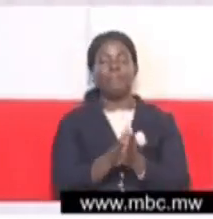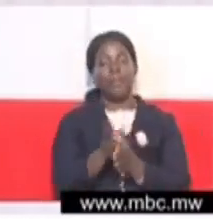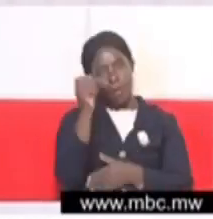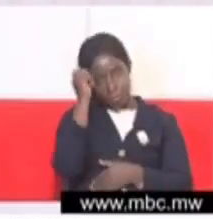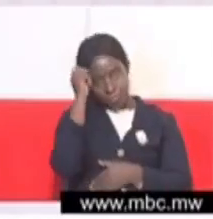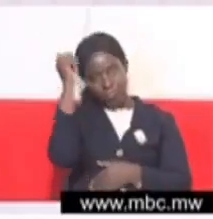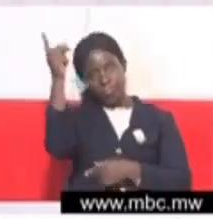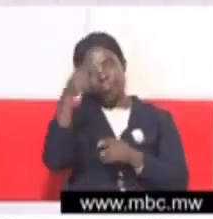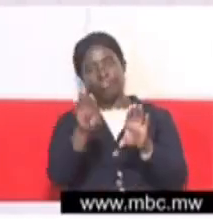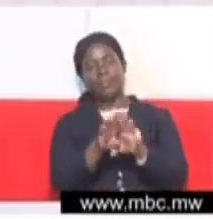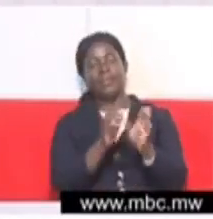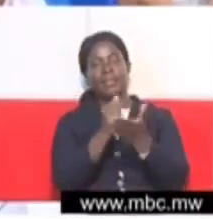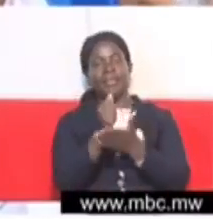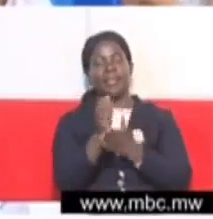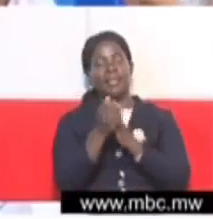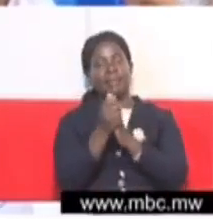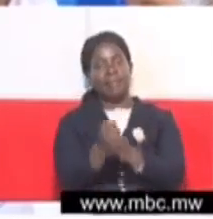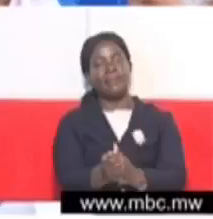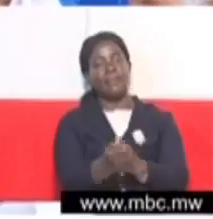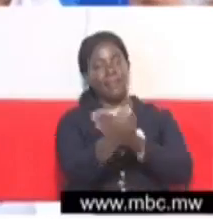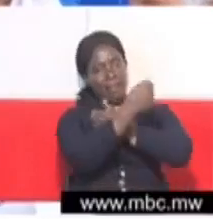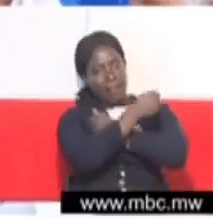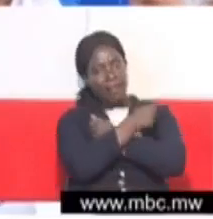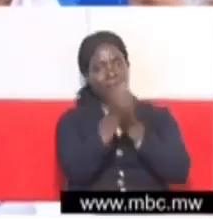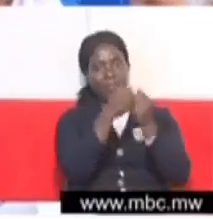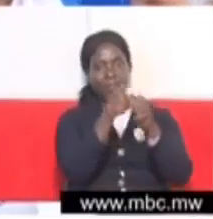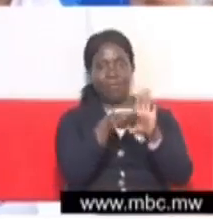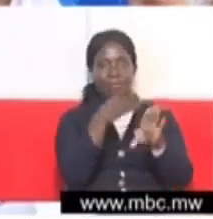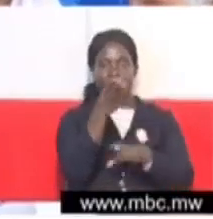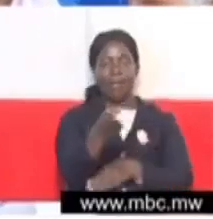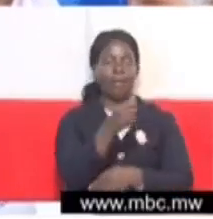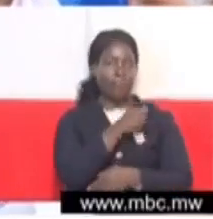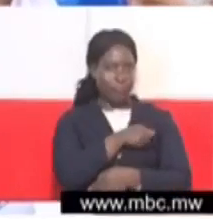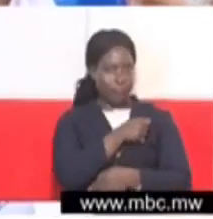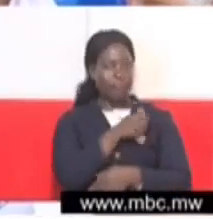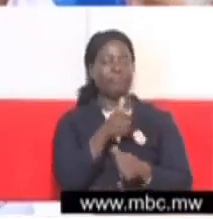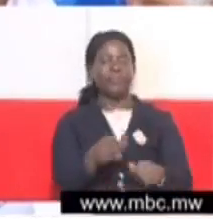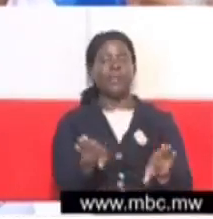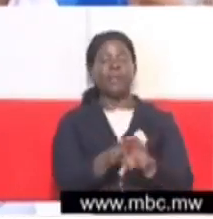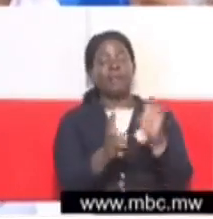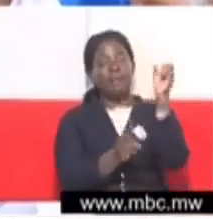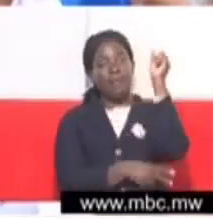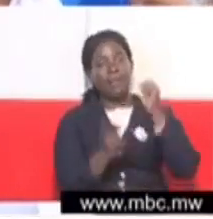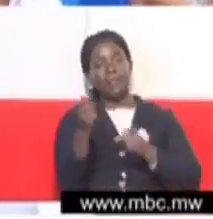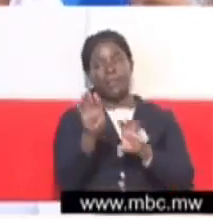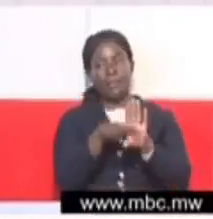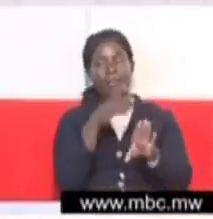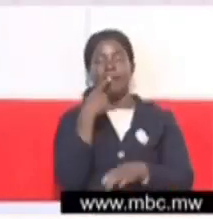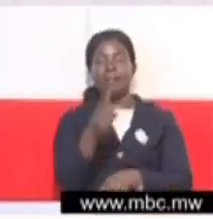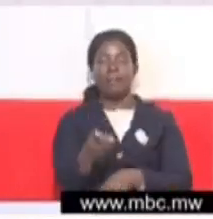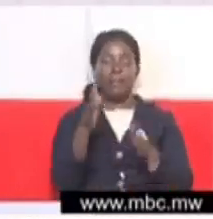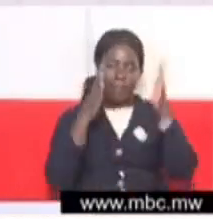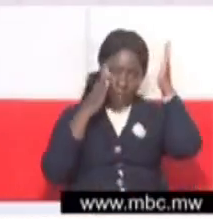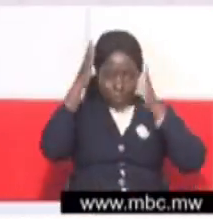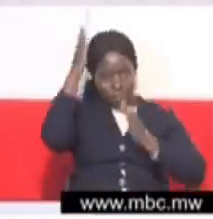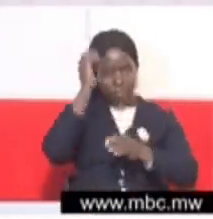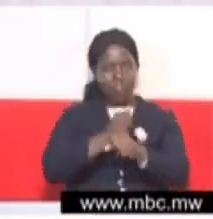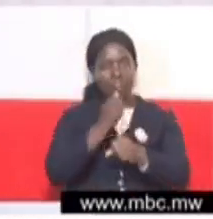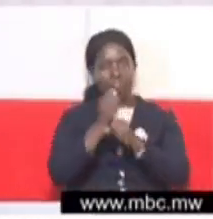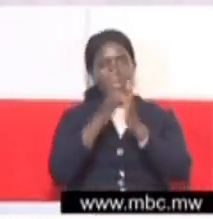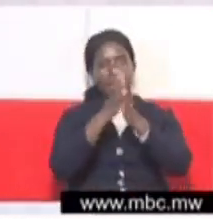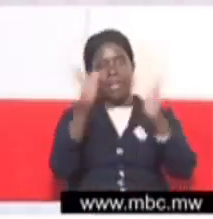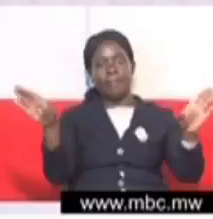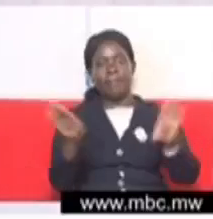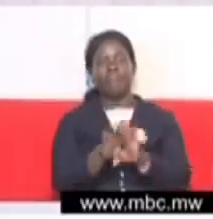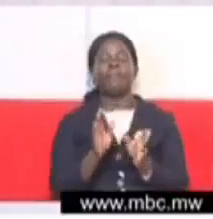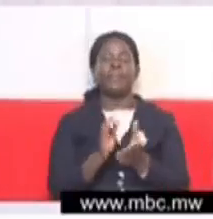true transformative leader with love, unity, and compassion. The Vice President says Bishop Kaulanda played a significant role in